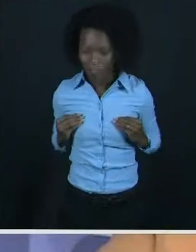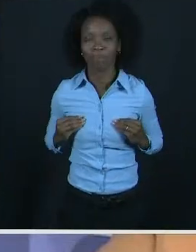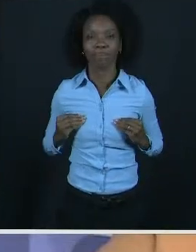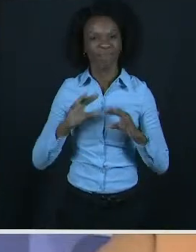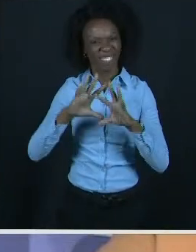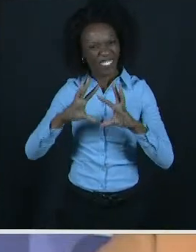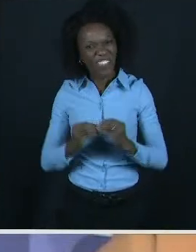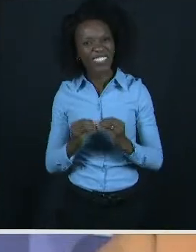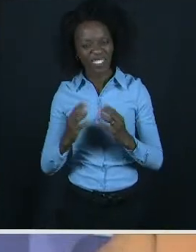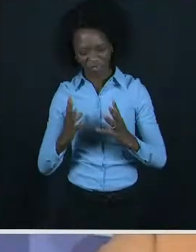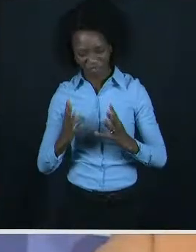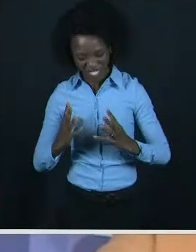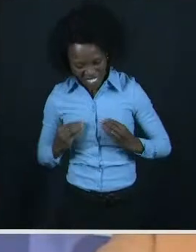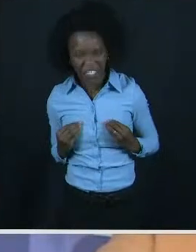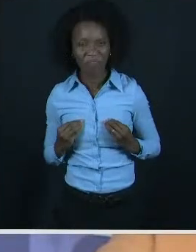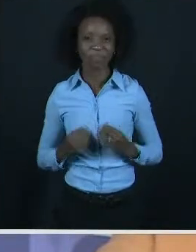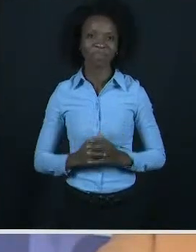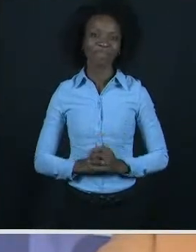all that.